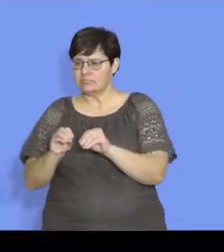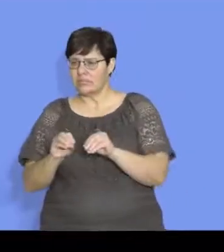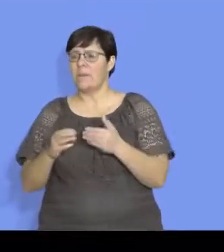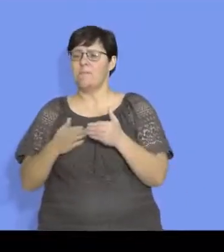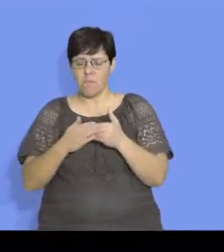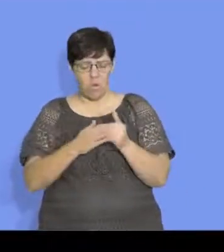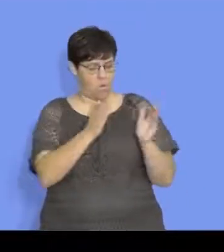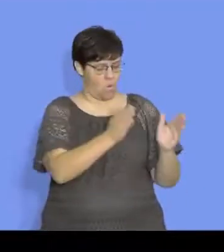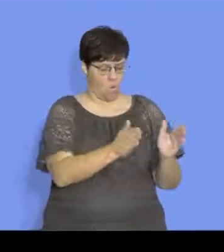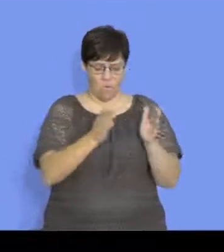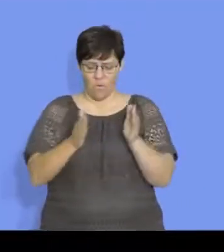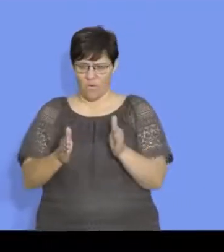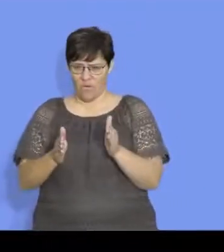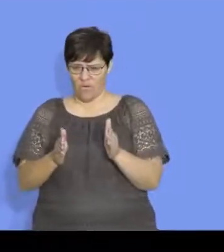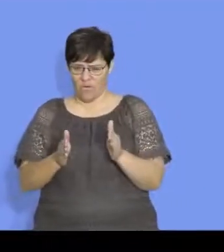compare these